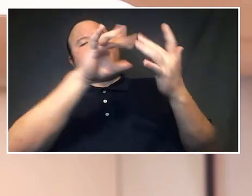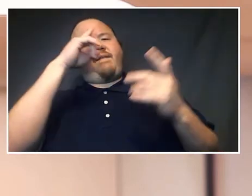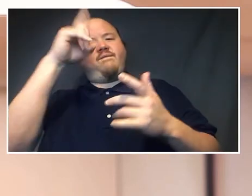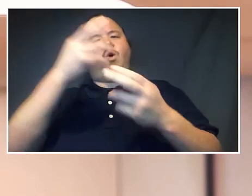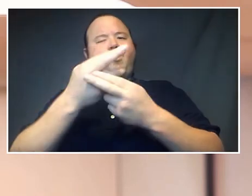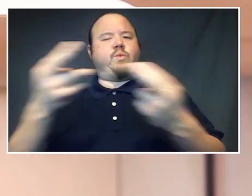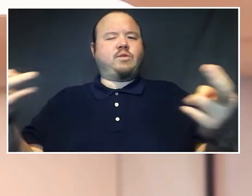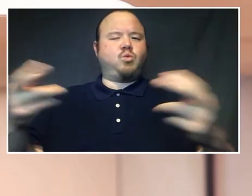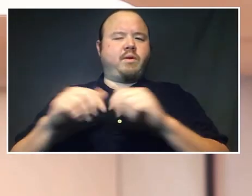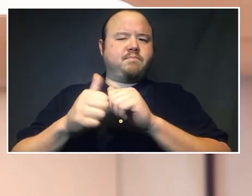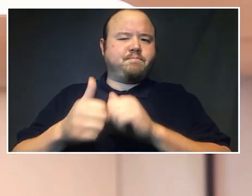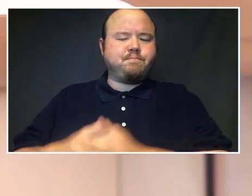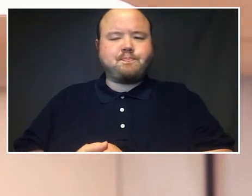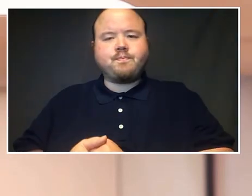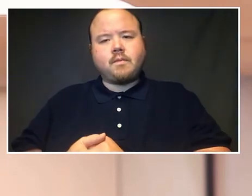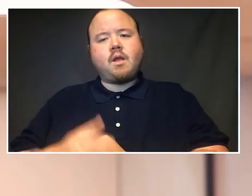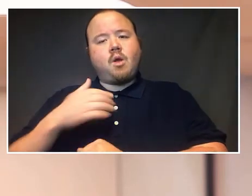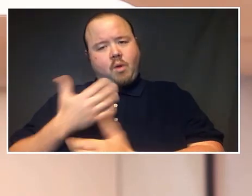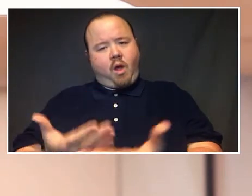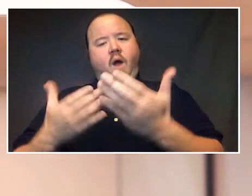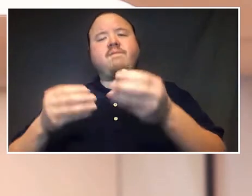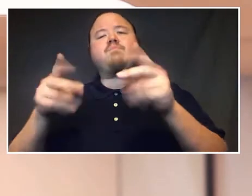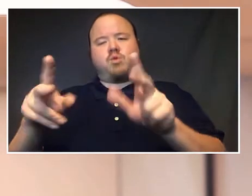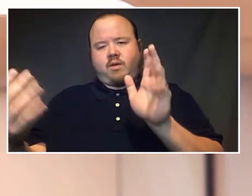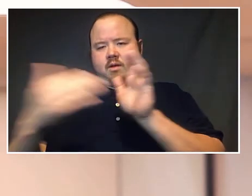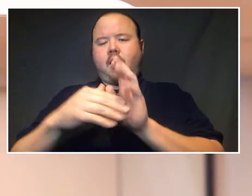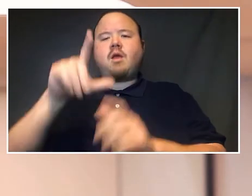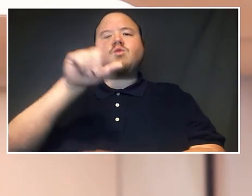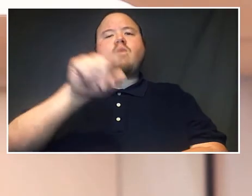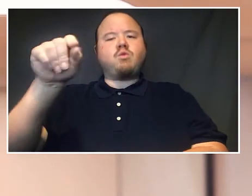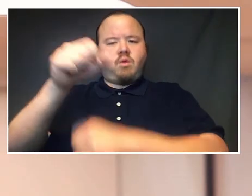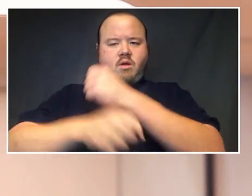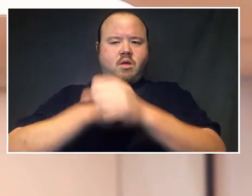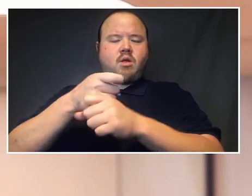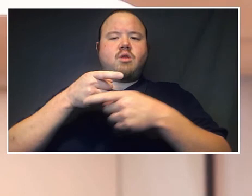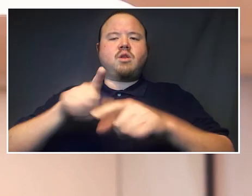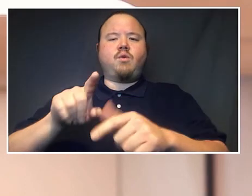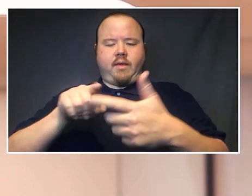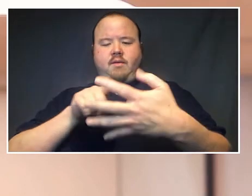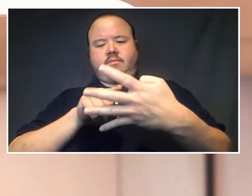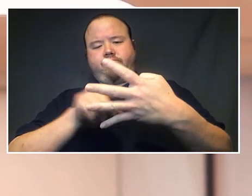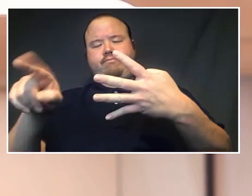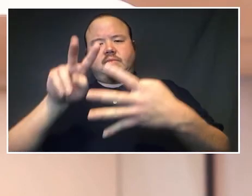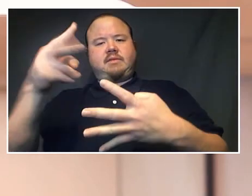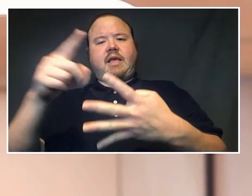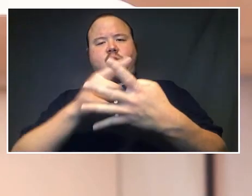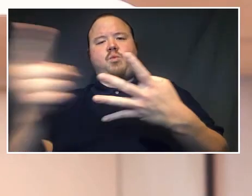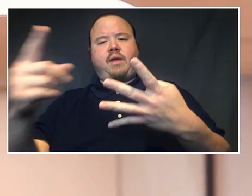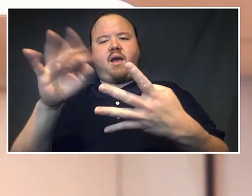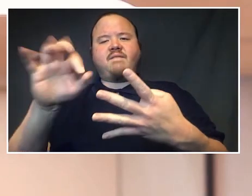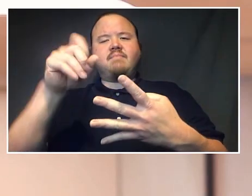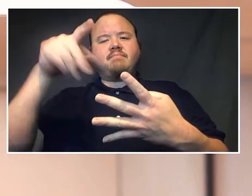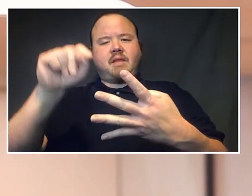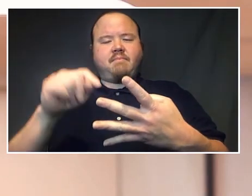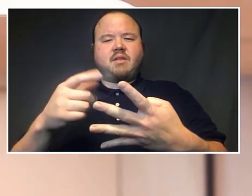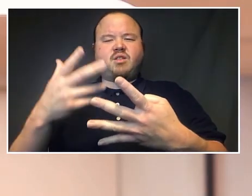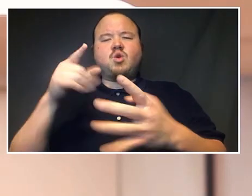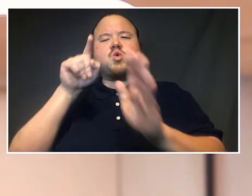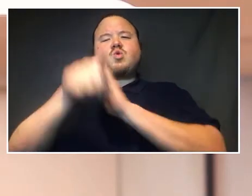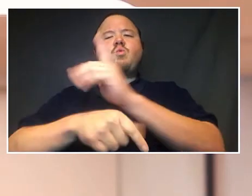resources. We will offer this opportunity again in 2020 during the 2nd week of September, which is Suicide Prevention